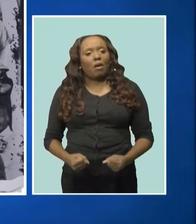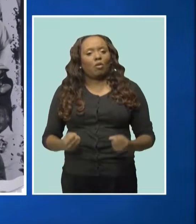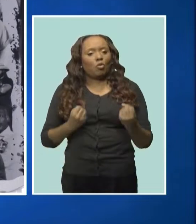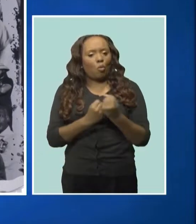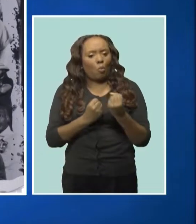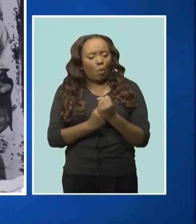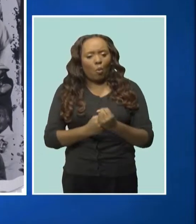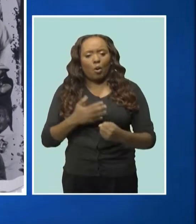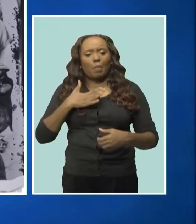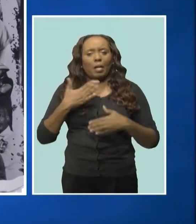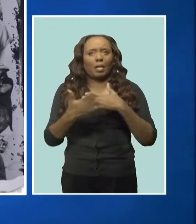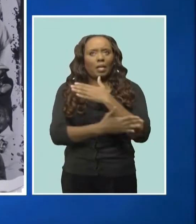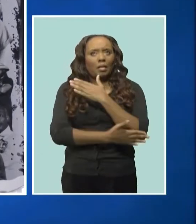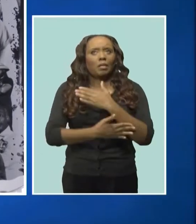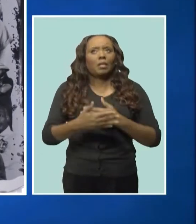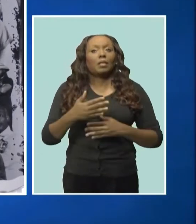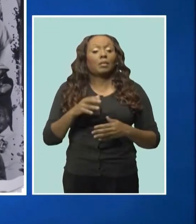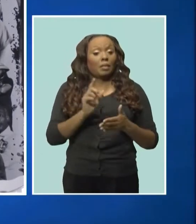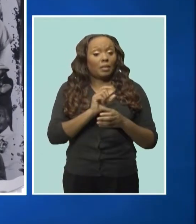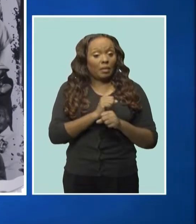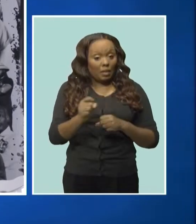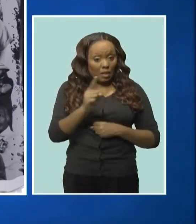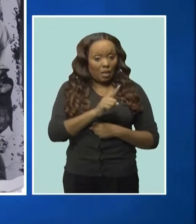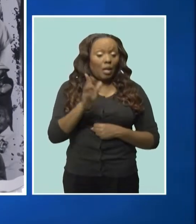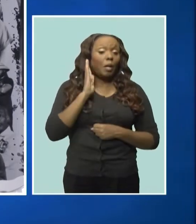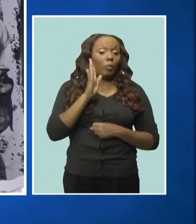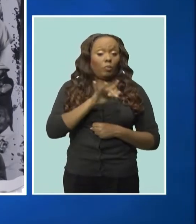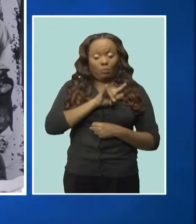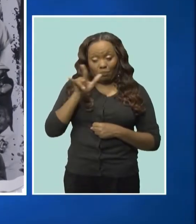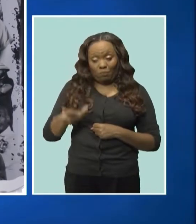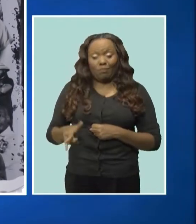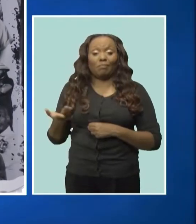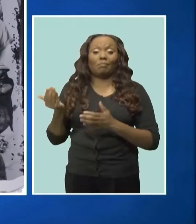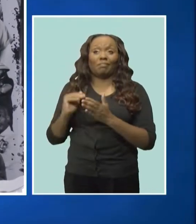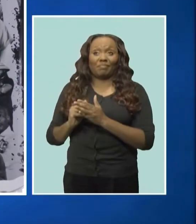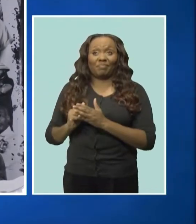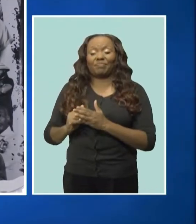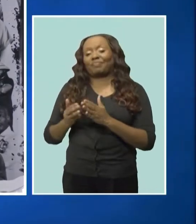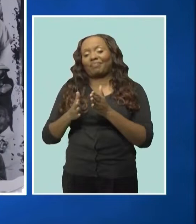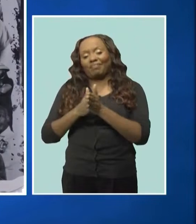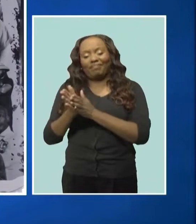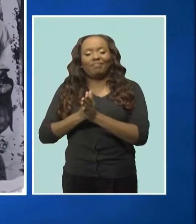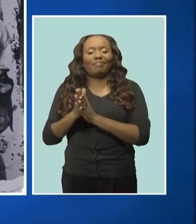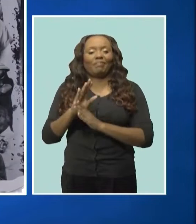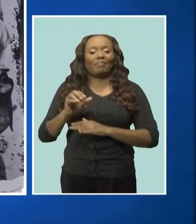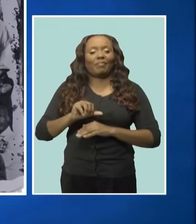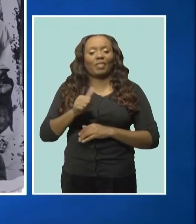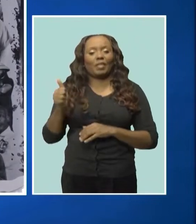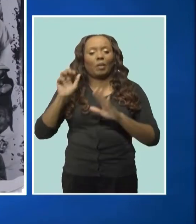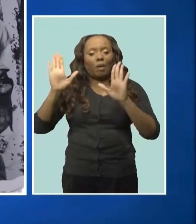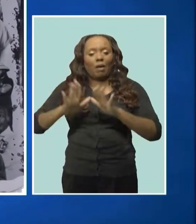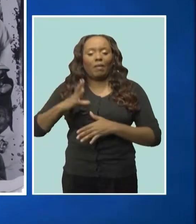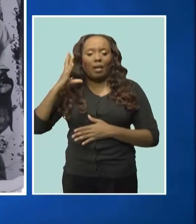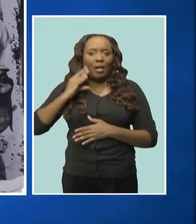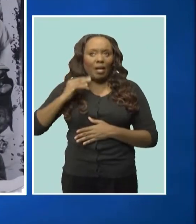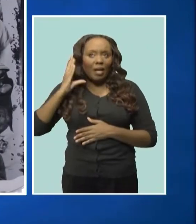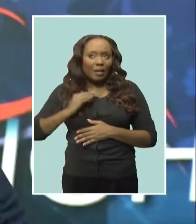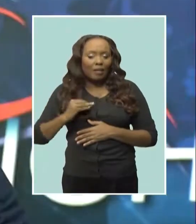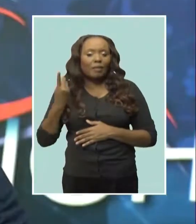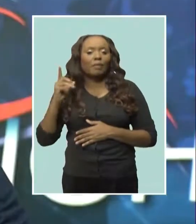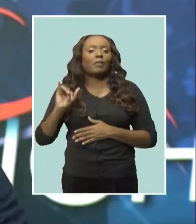will be back next year, and we're looking forward to another great experience at Barbados Reggae